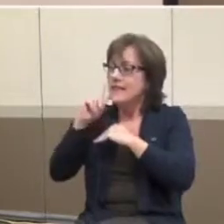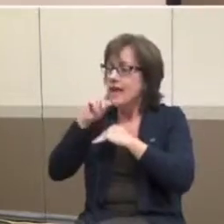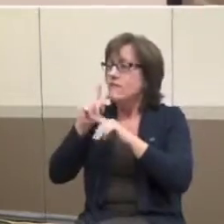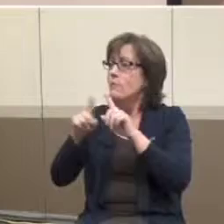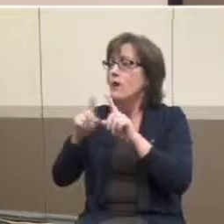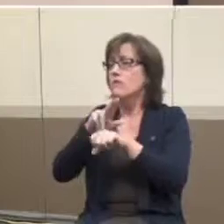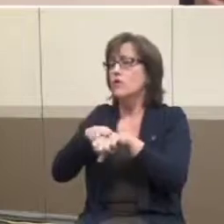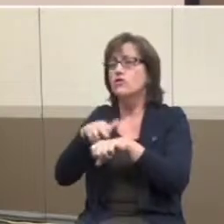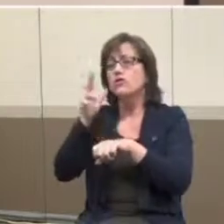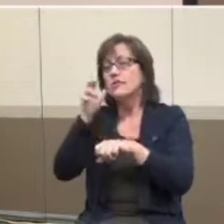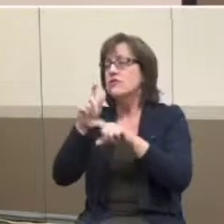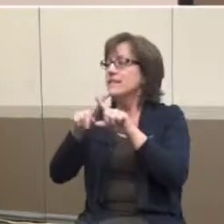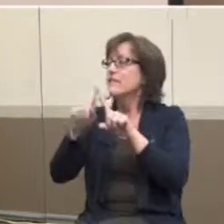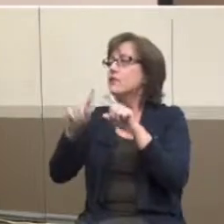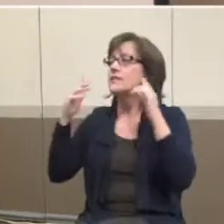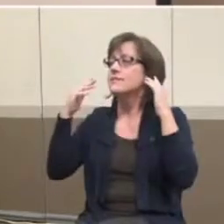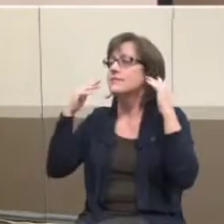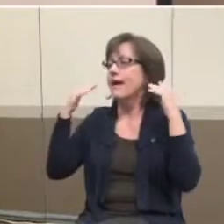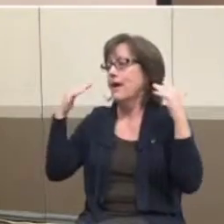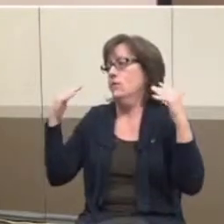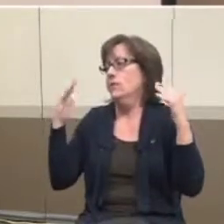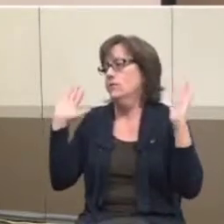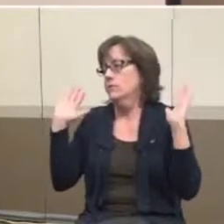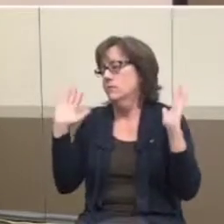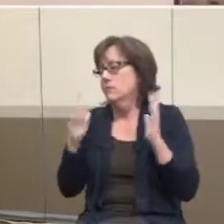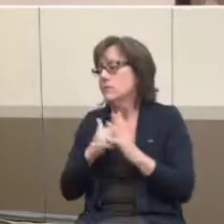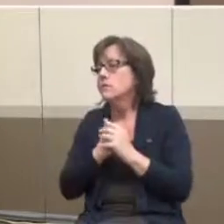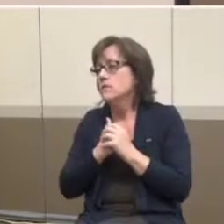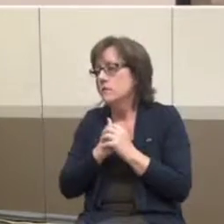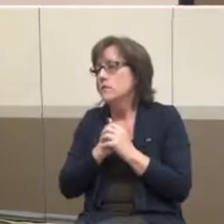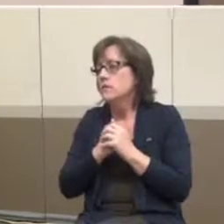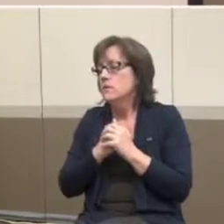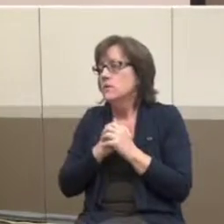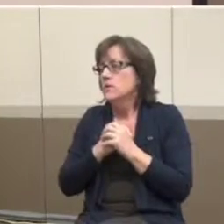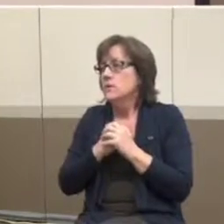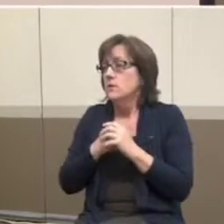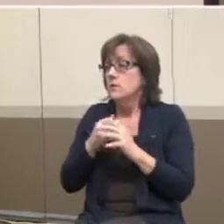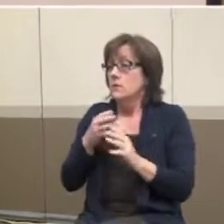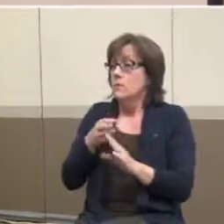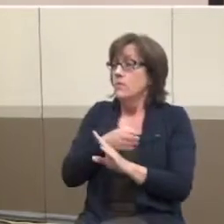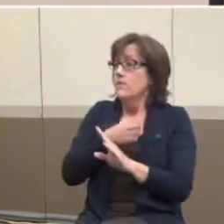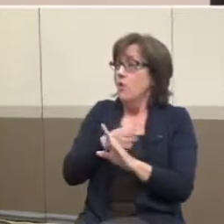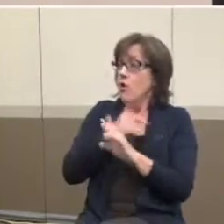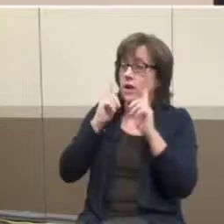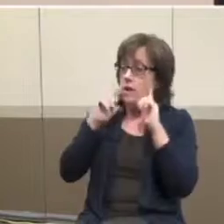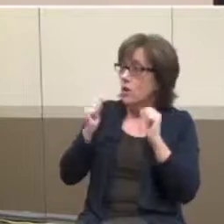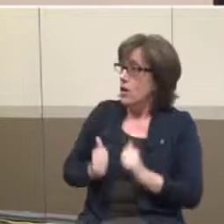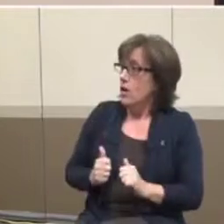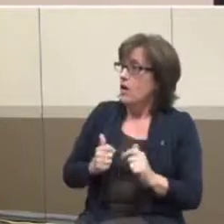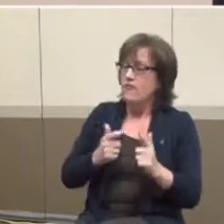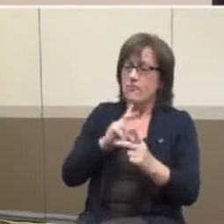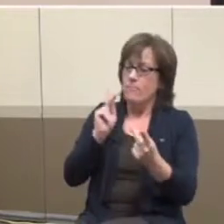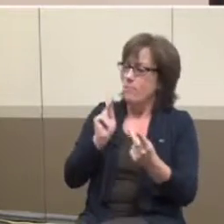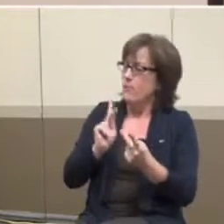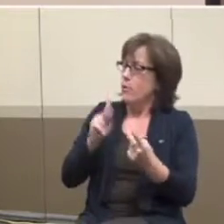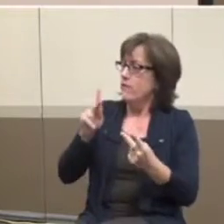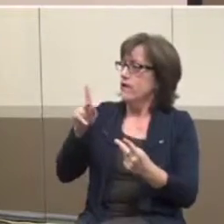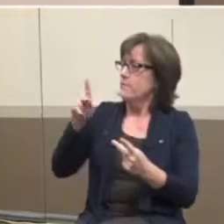course, hear different sounds. Before she lost her hearing, she had perfect